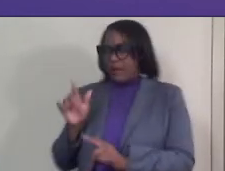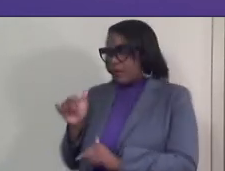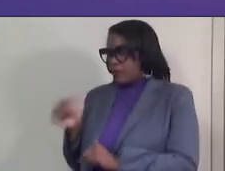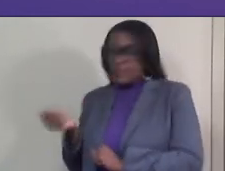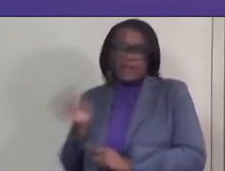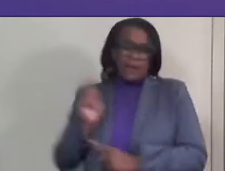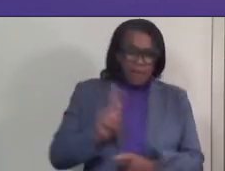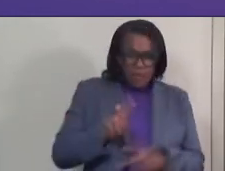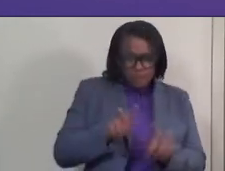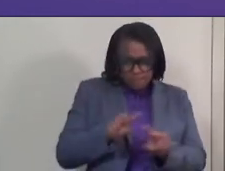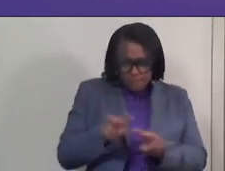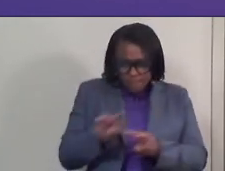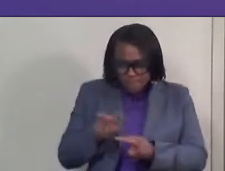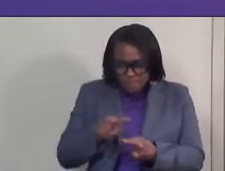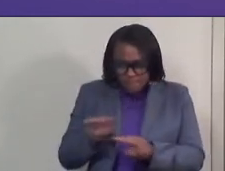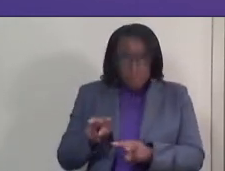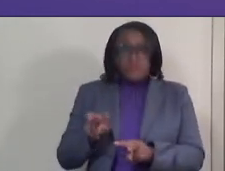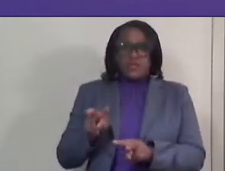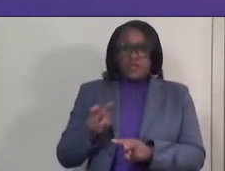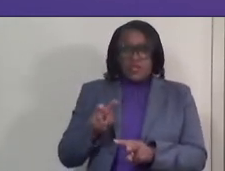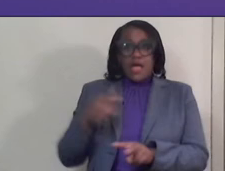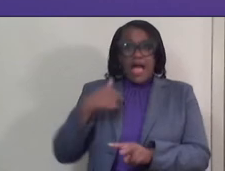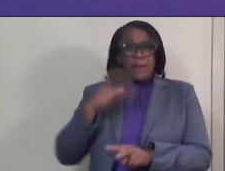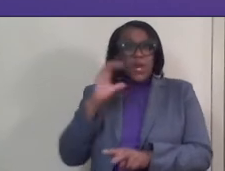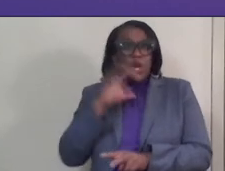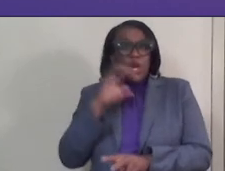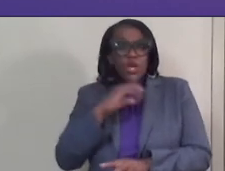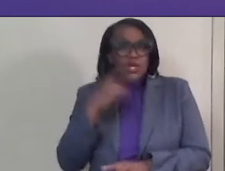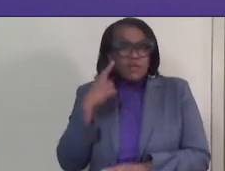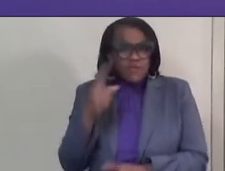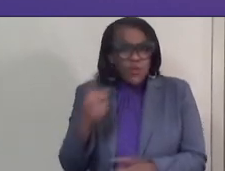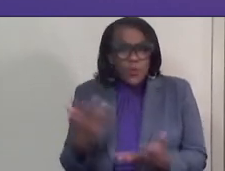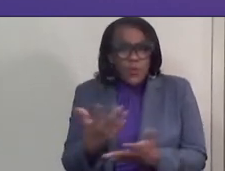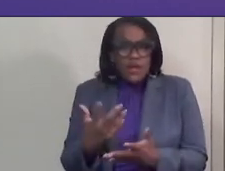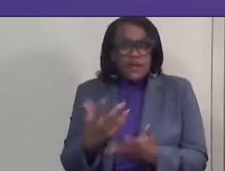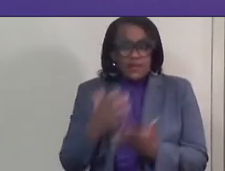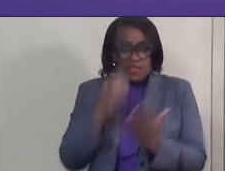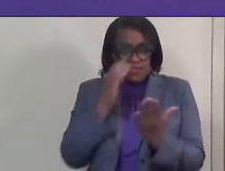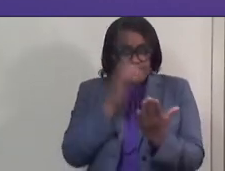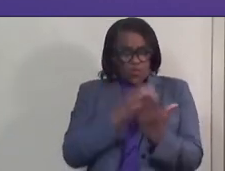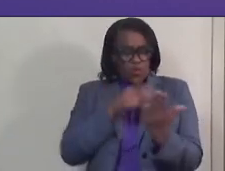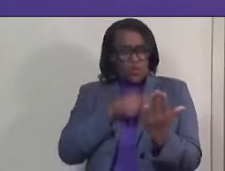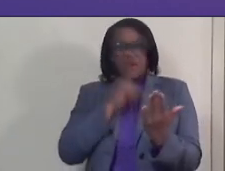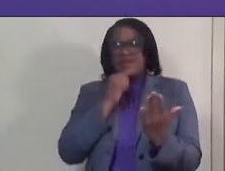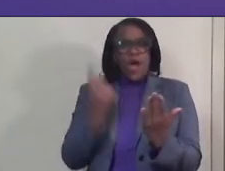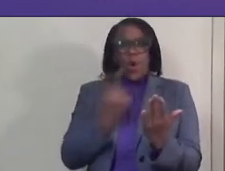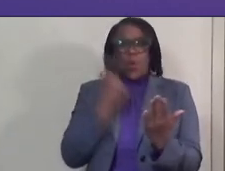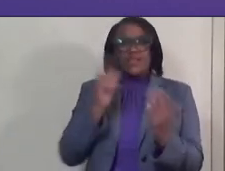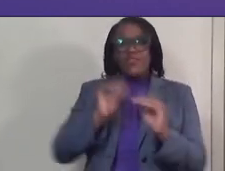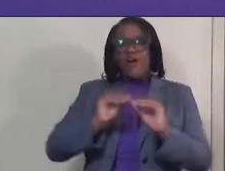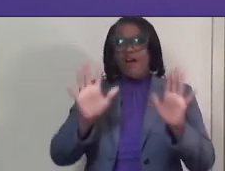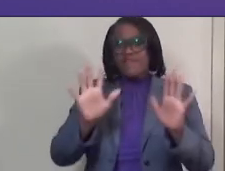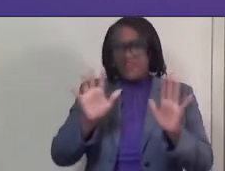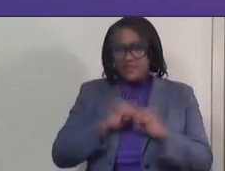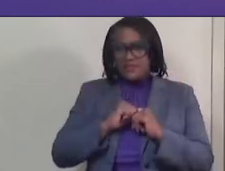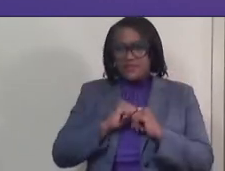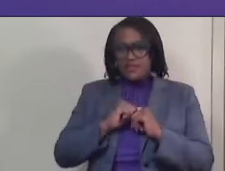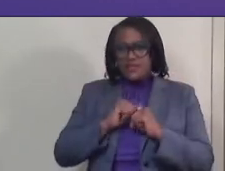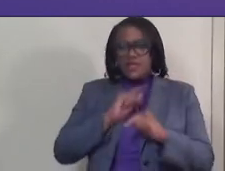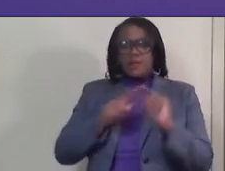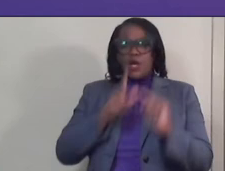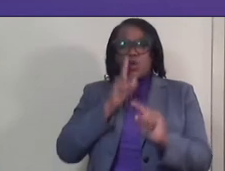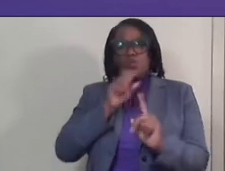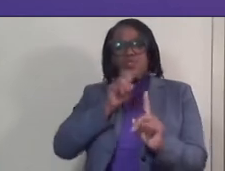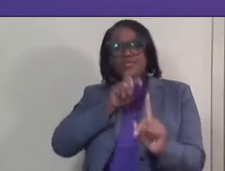of hours. But what I was looking for in the photo was not always what's right in front of the frame, but who's sitting